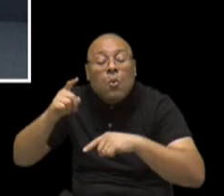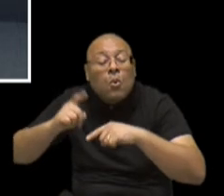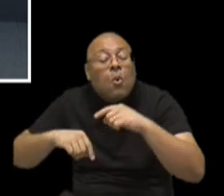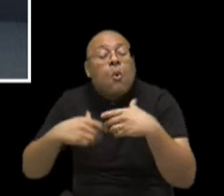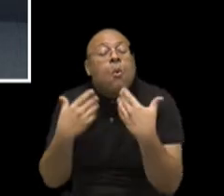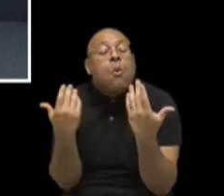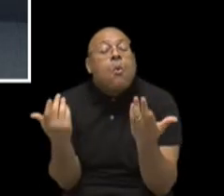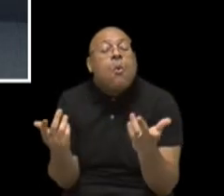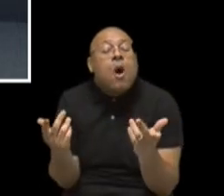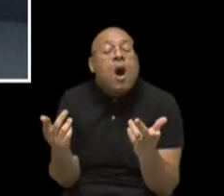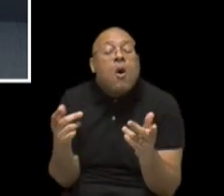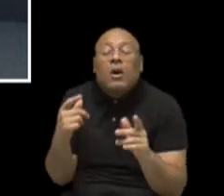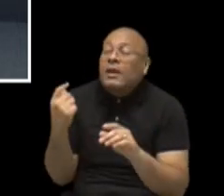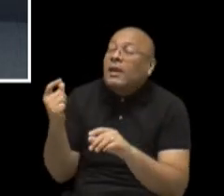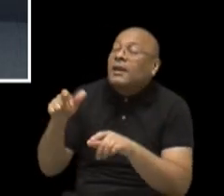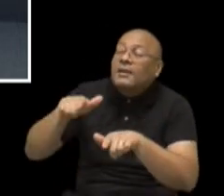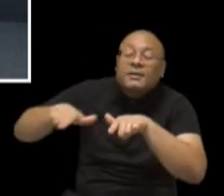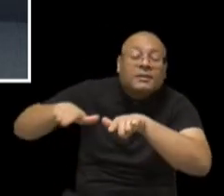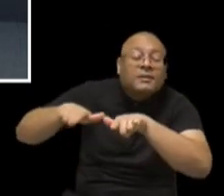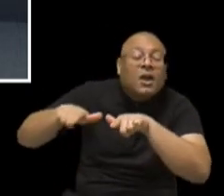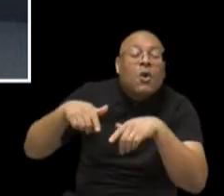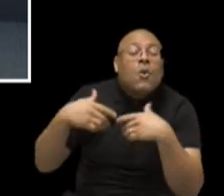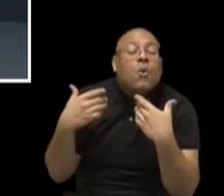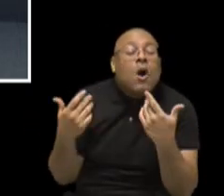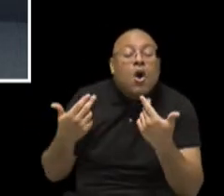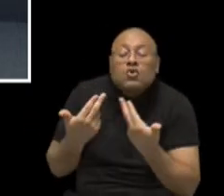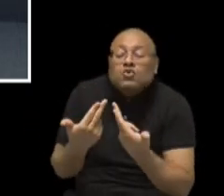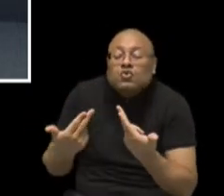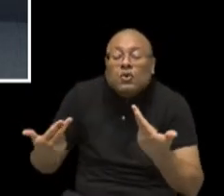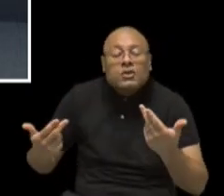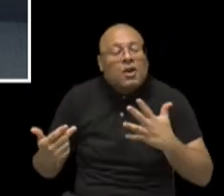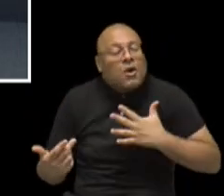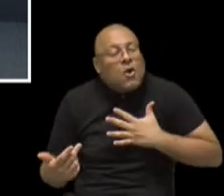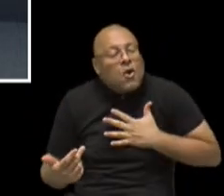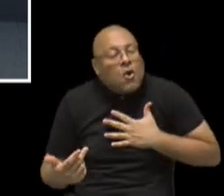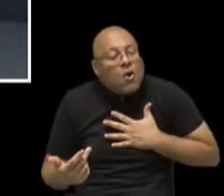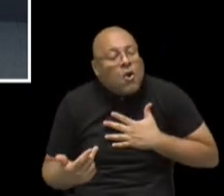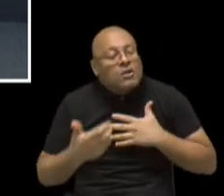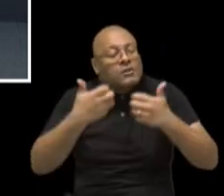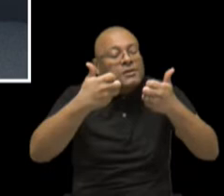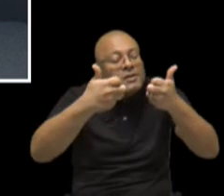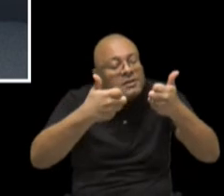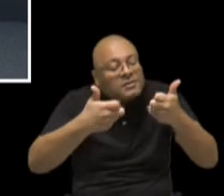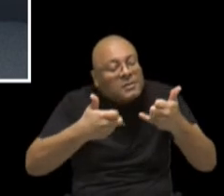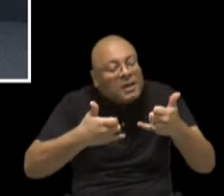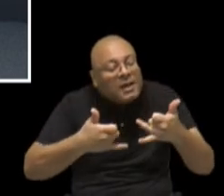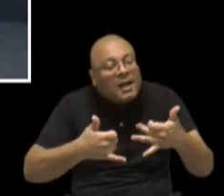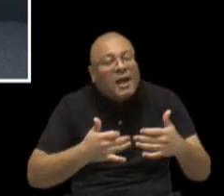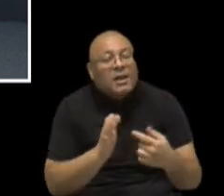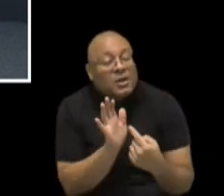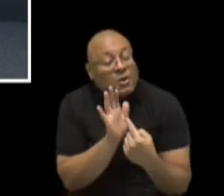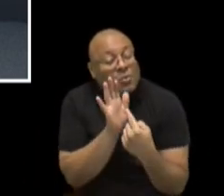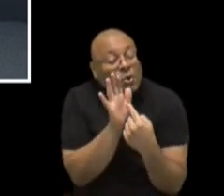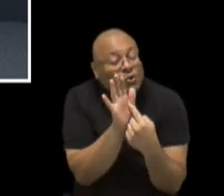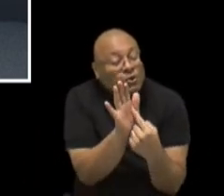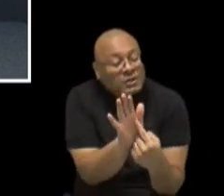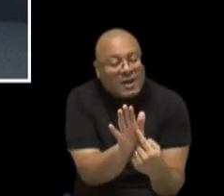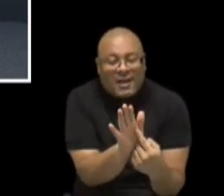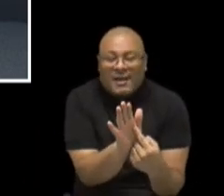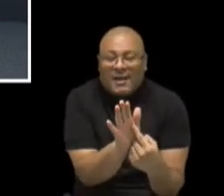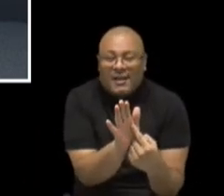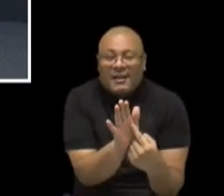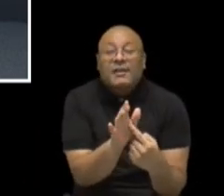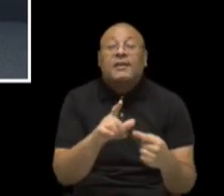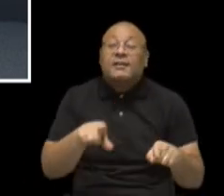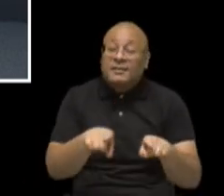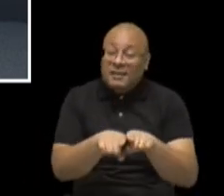market, and that's why I find the good things, but I go to really dodgy, provincial, small, dusty